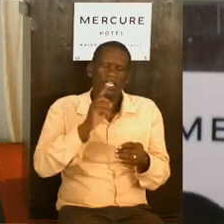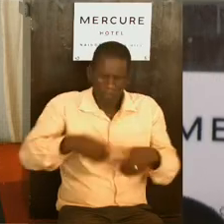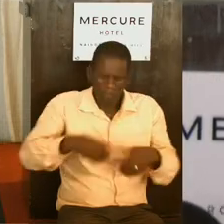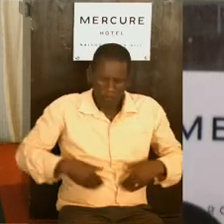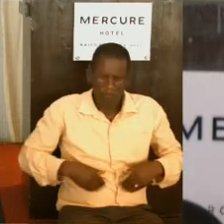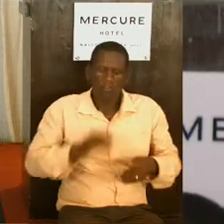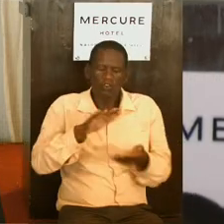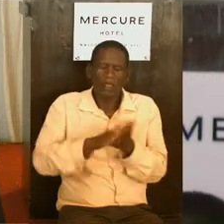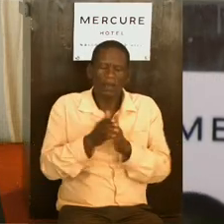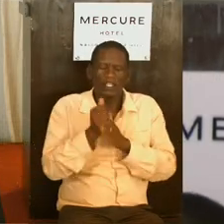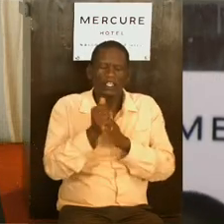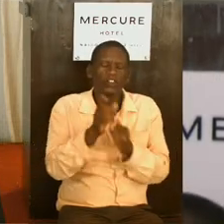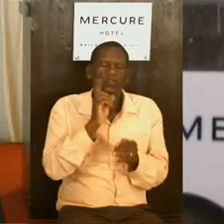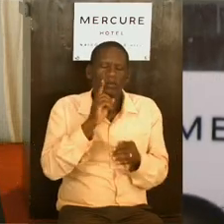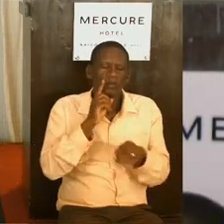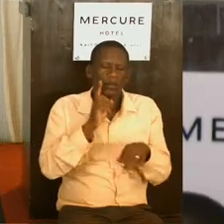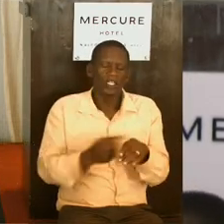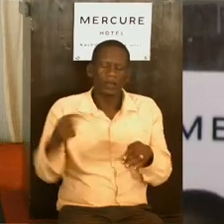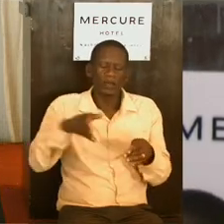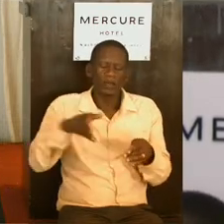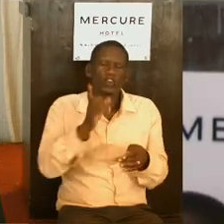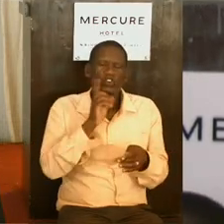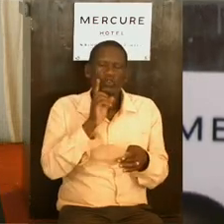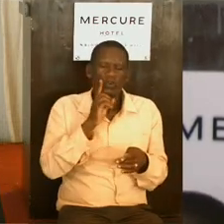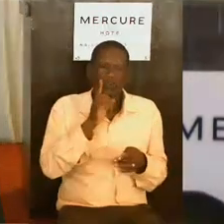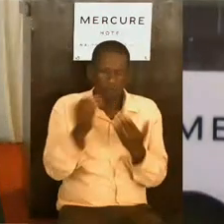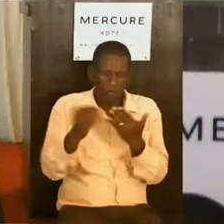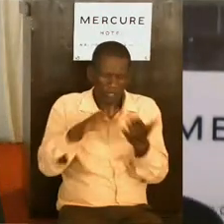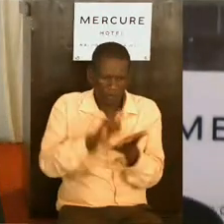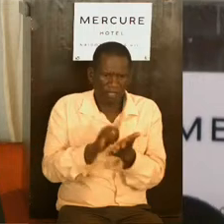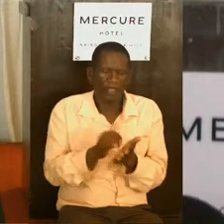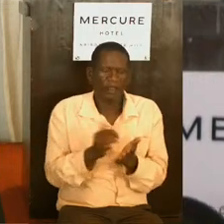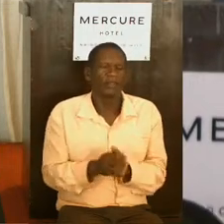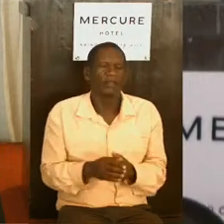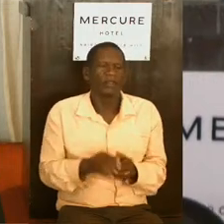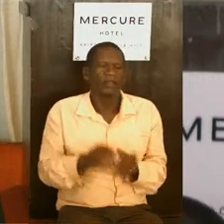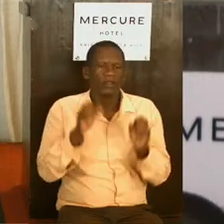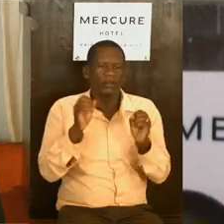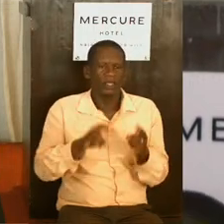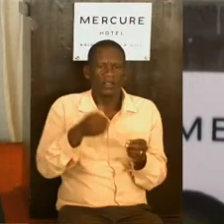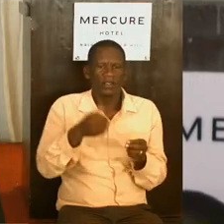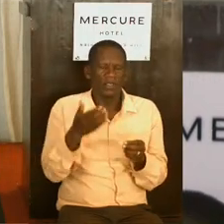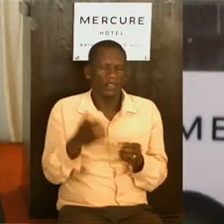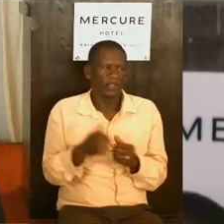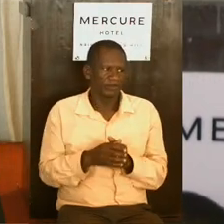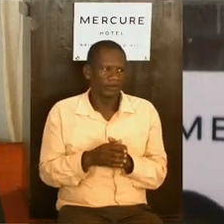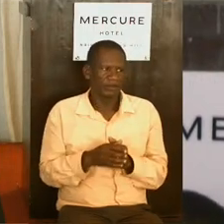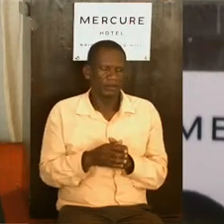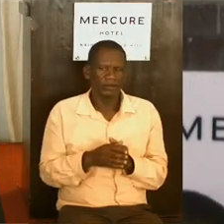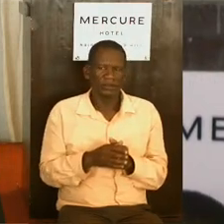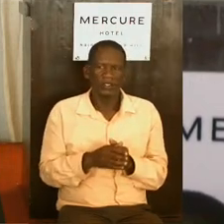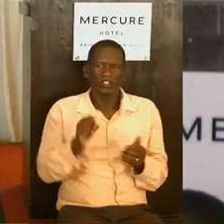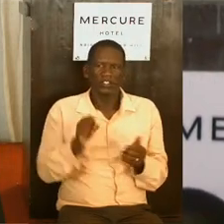tomorrow because when we come here tomorrow we'll still read that uh-huh what else